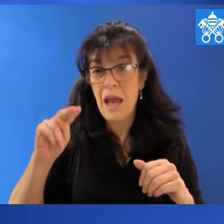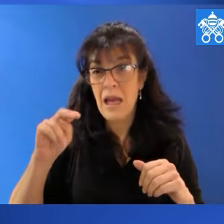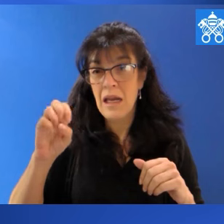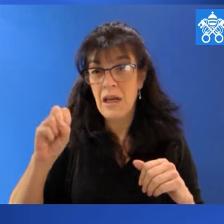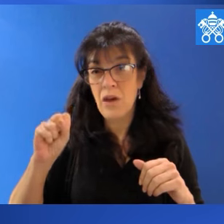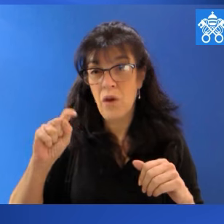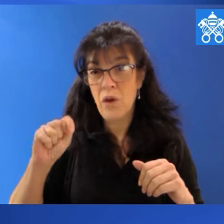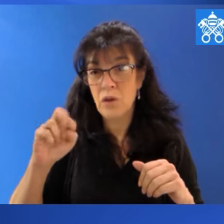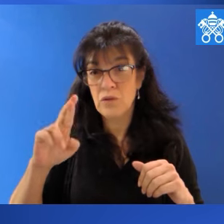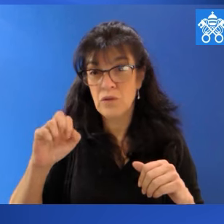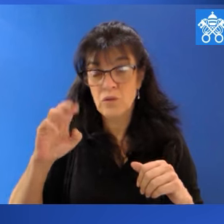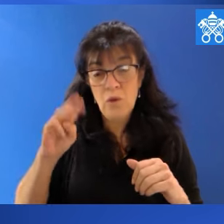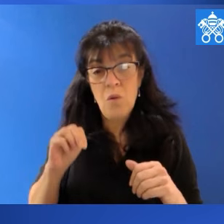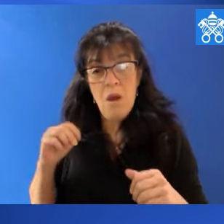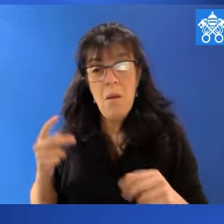has become